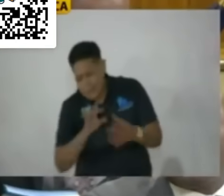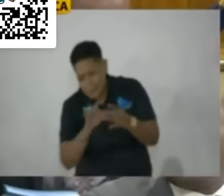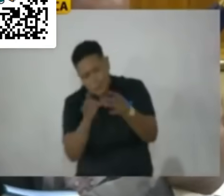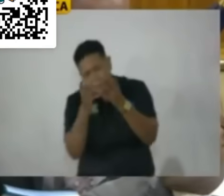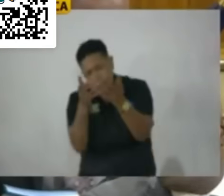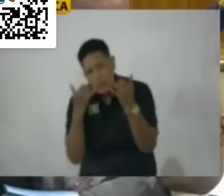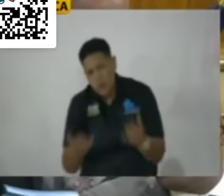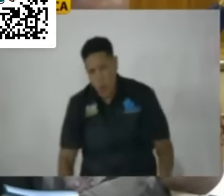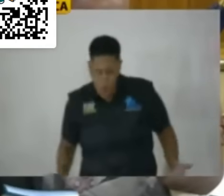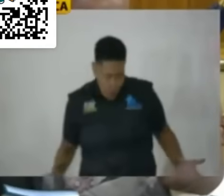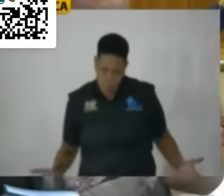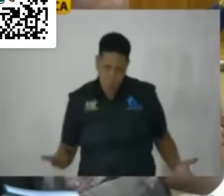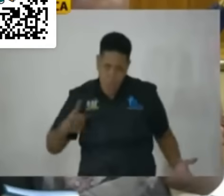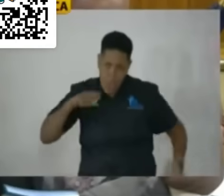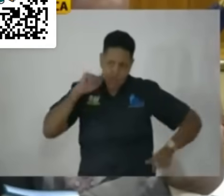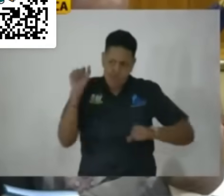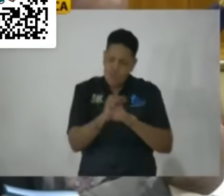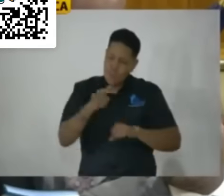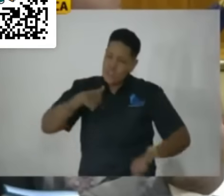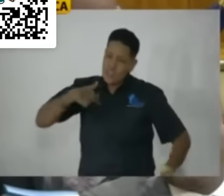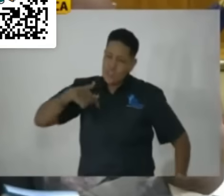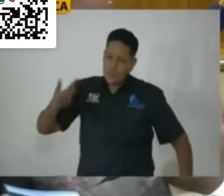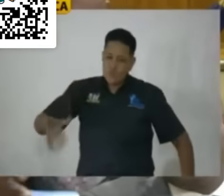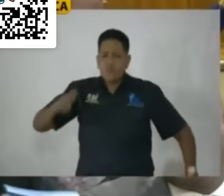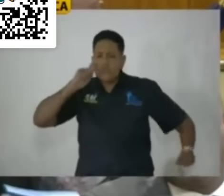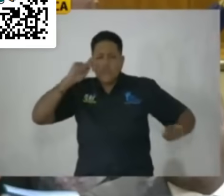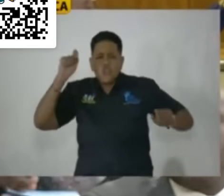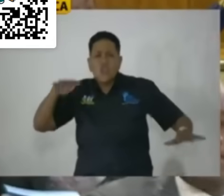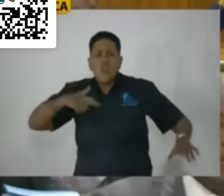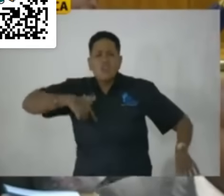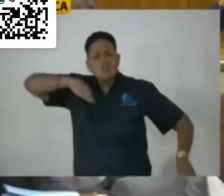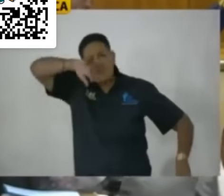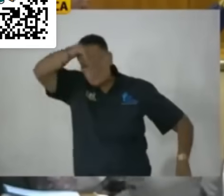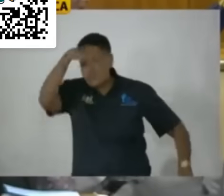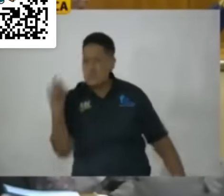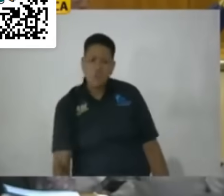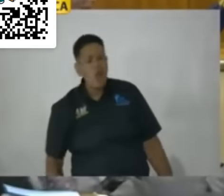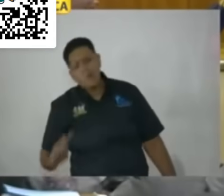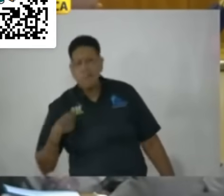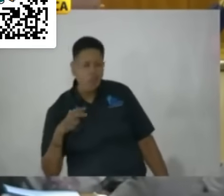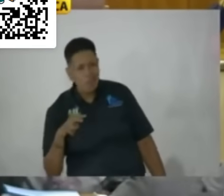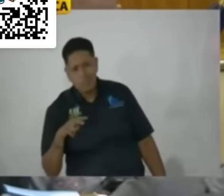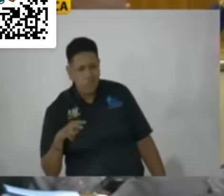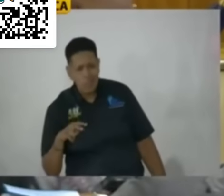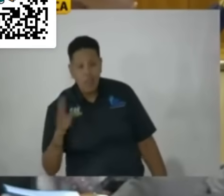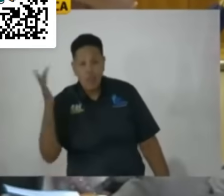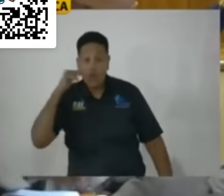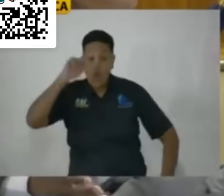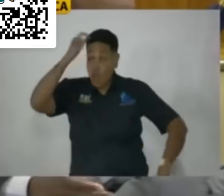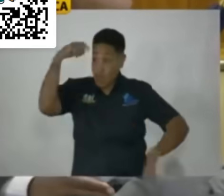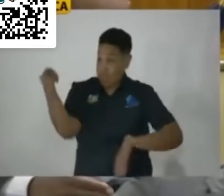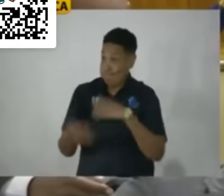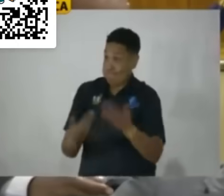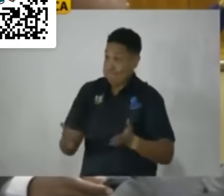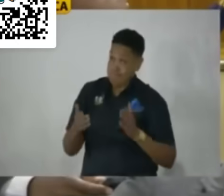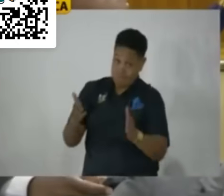motion. I am extremely alarmed and disappointed that the government is proceeding down this